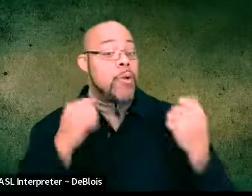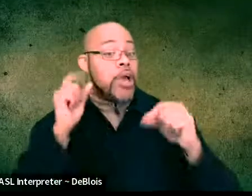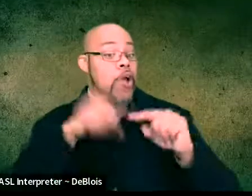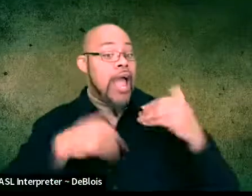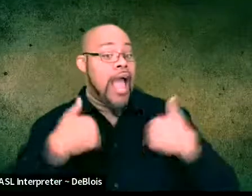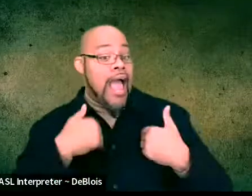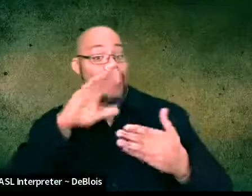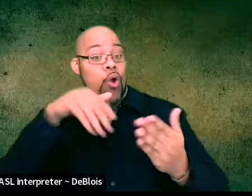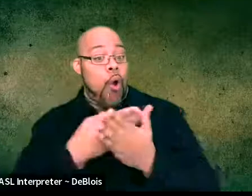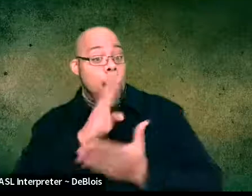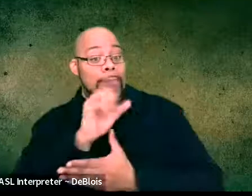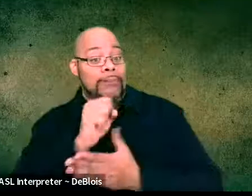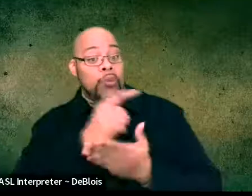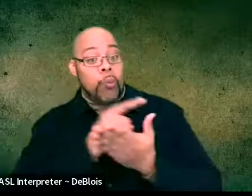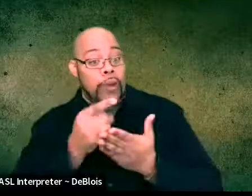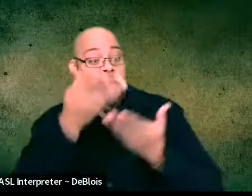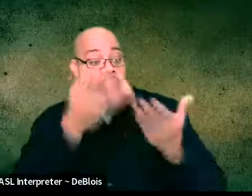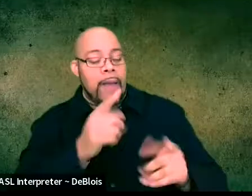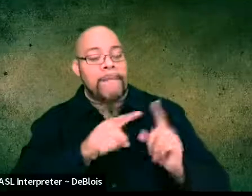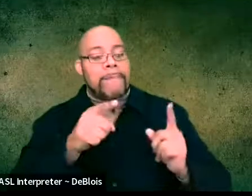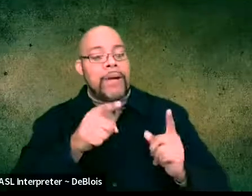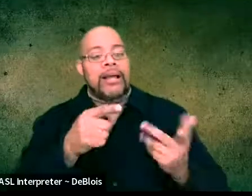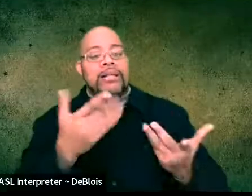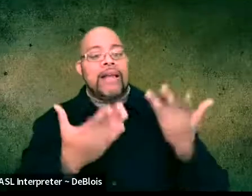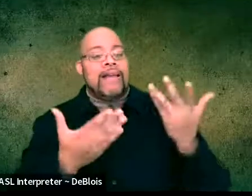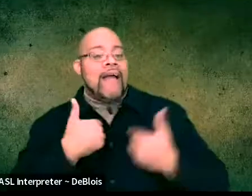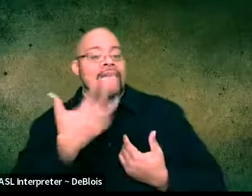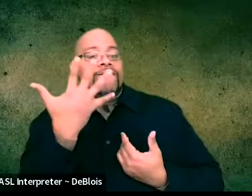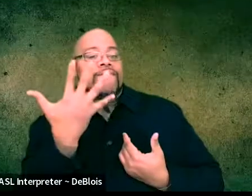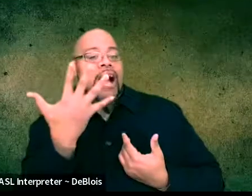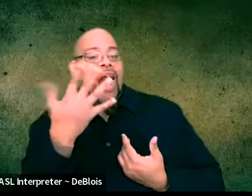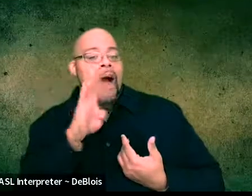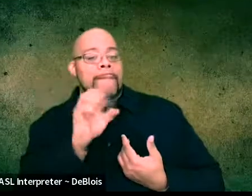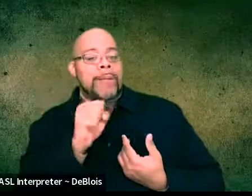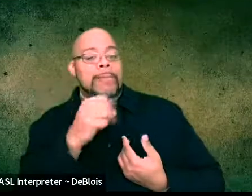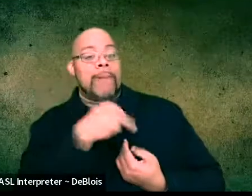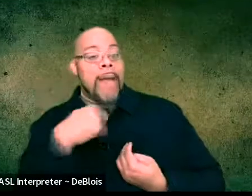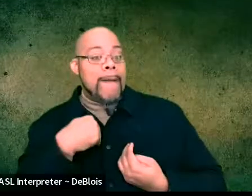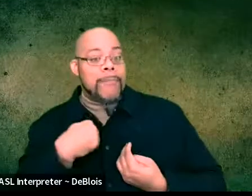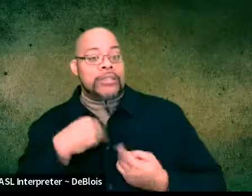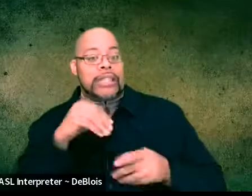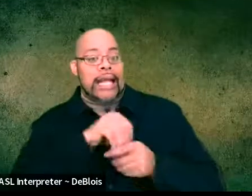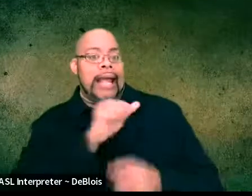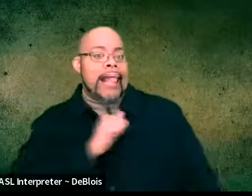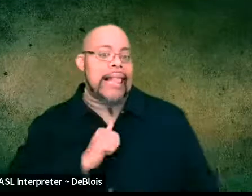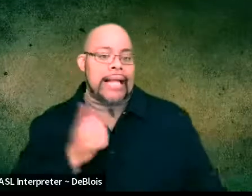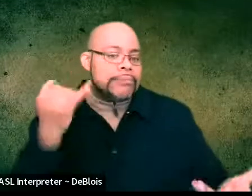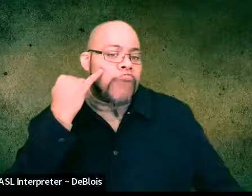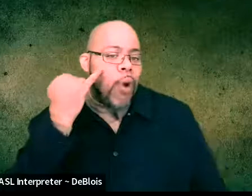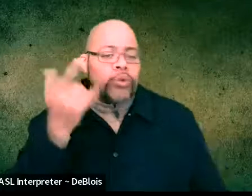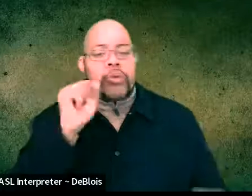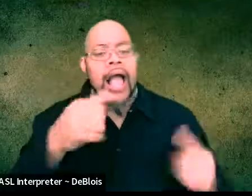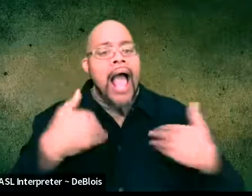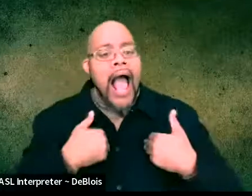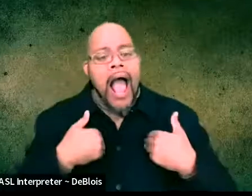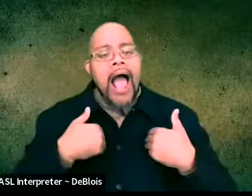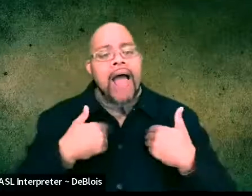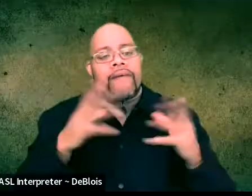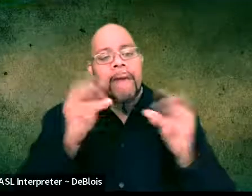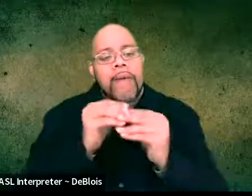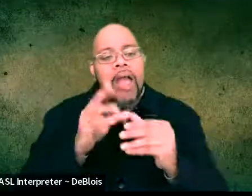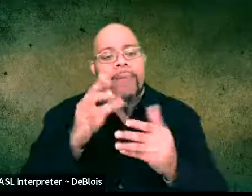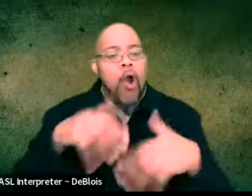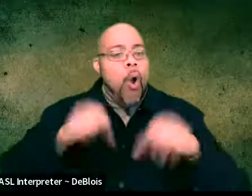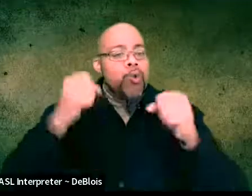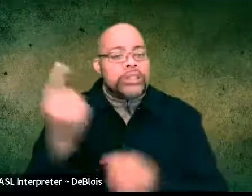have the whole BIMS week somewhere, but say there were 5 or so BIMS members, I don't know, in Atlanta, then y'all could have a meetup and host